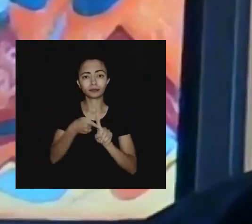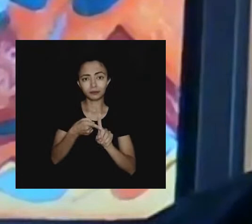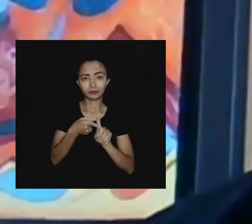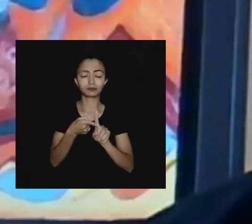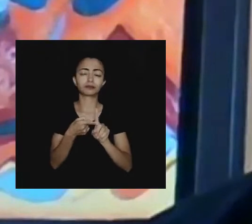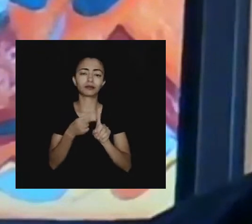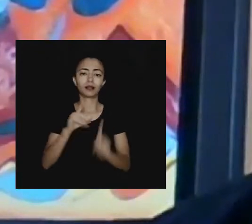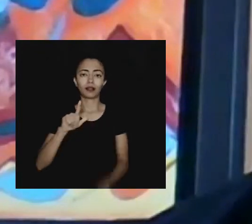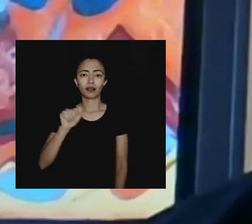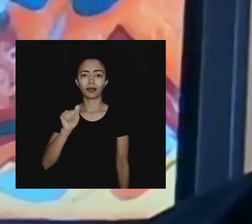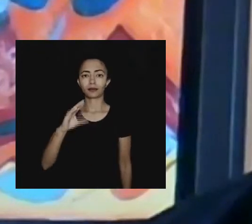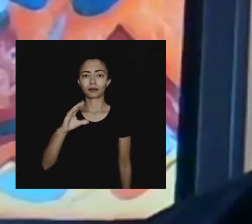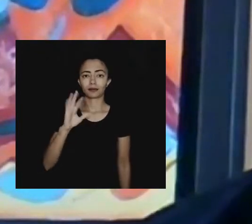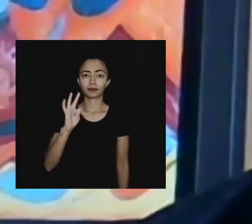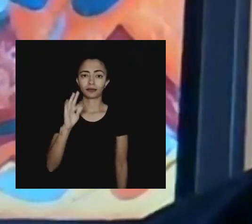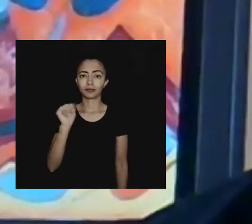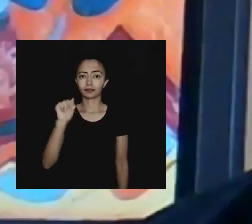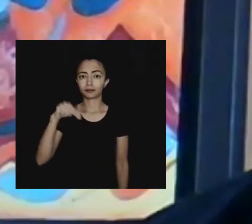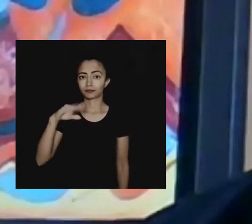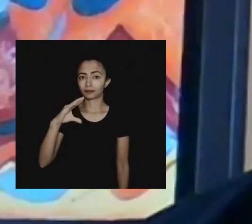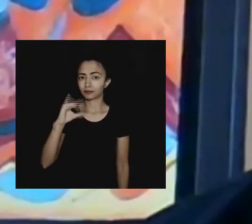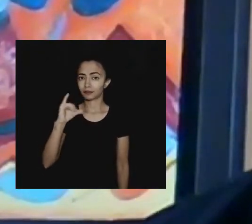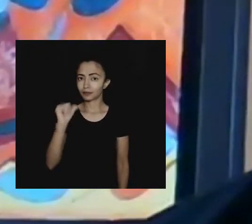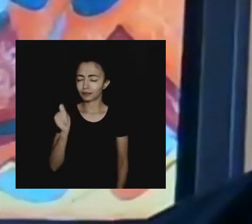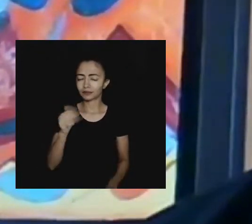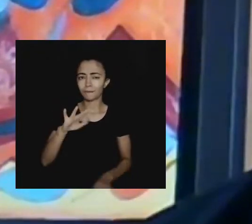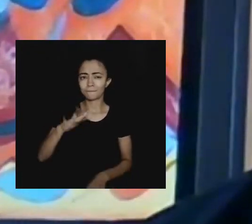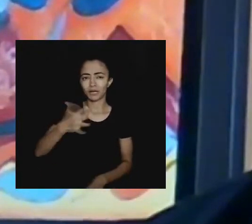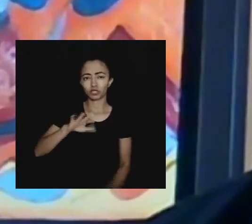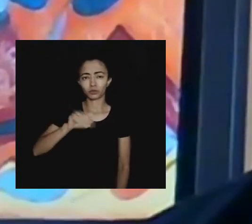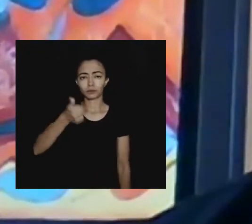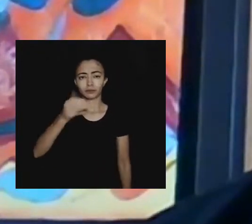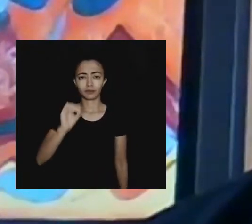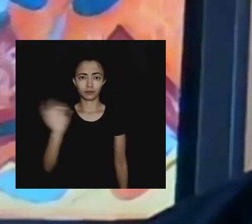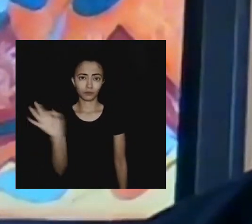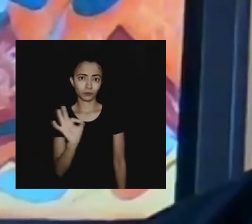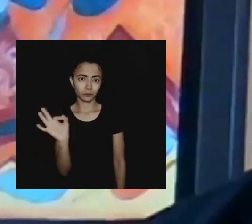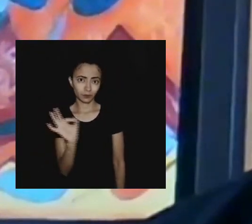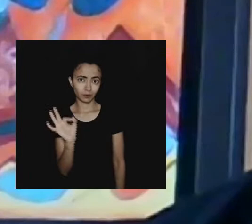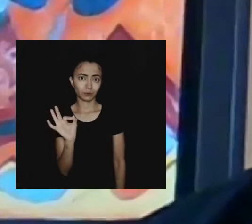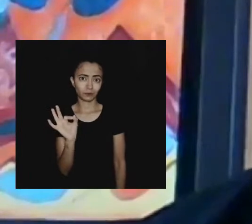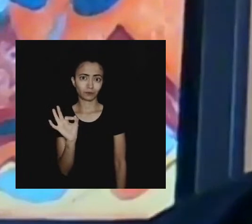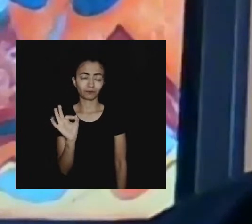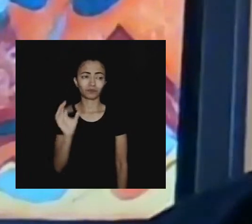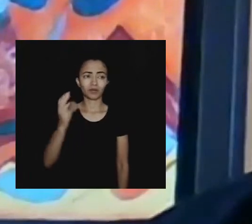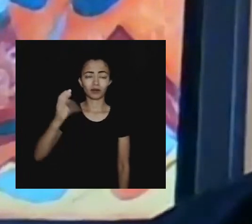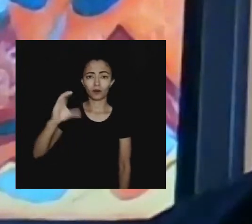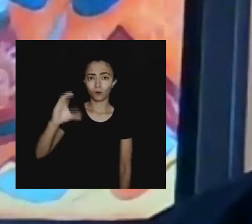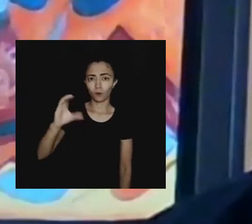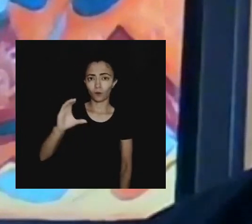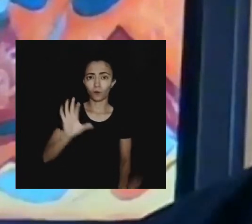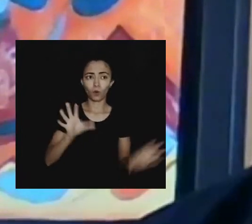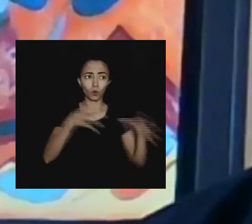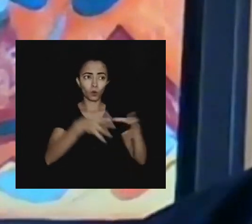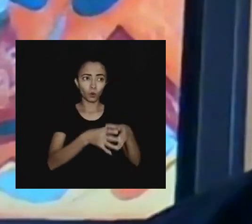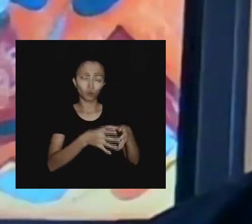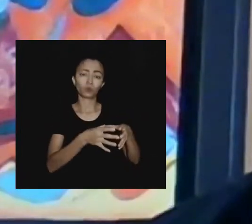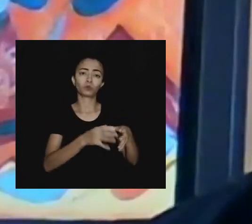brought to 10% in the past 10 years. And currently, only 3 of every 10 babies are exclusively